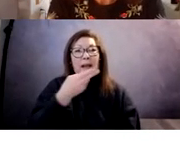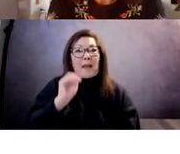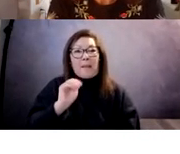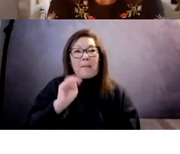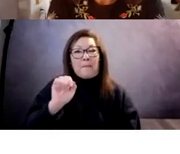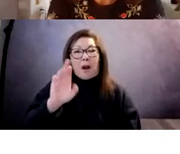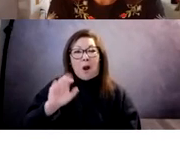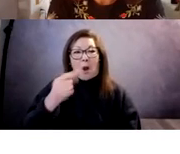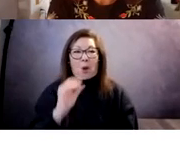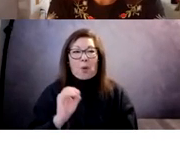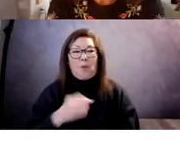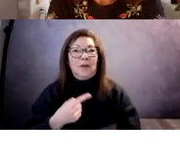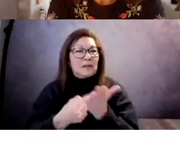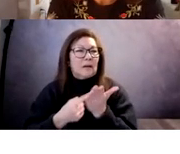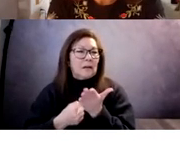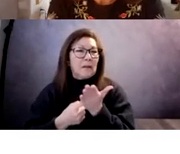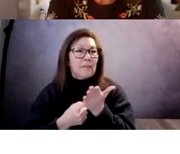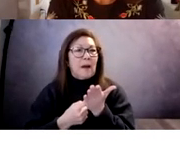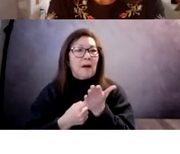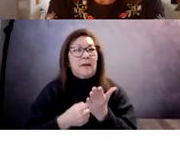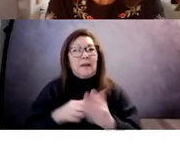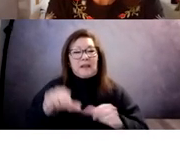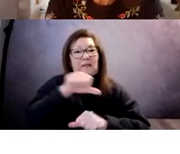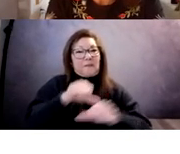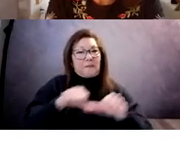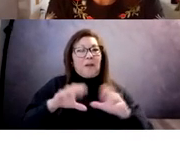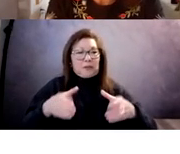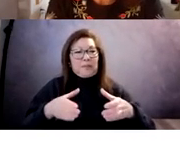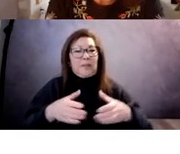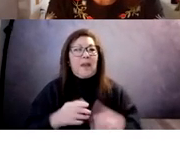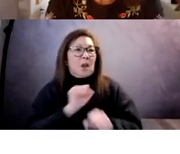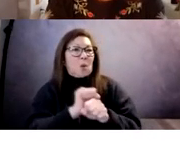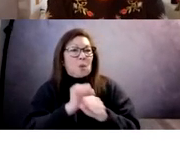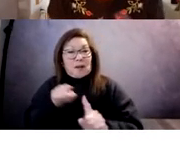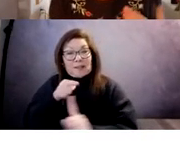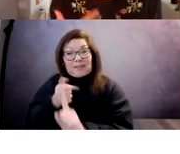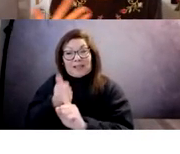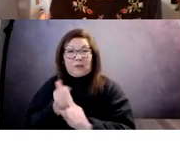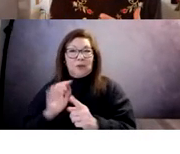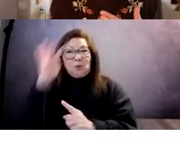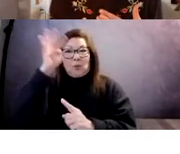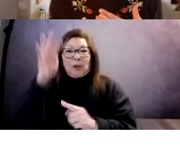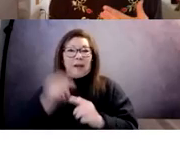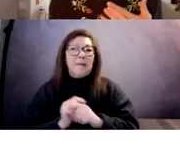talked about the fellowship and a work that he was creating but